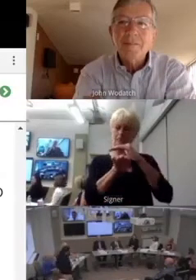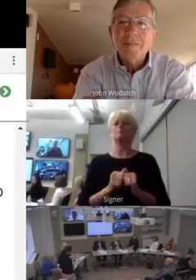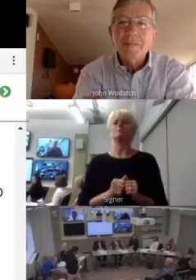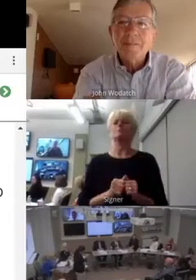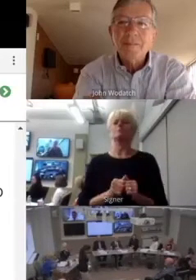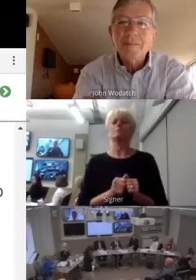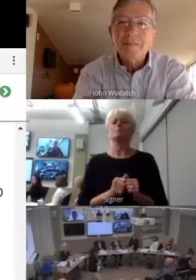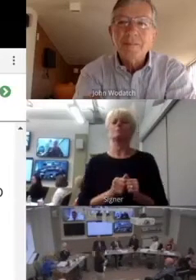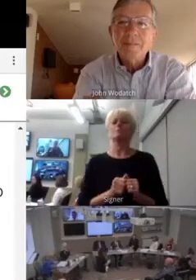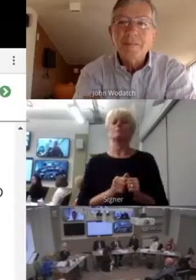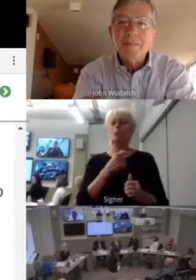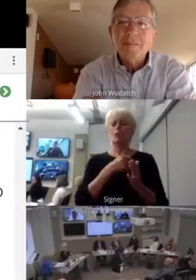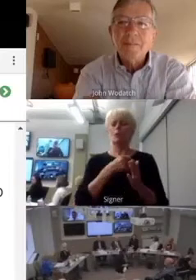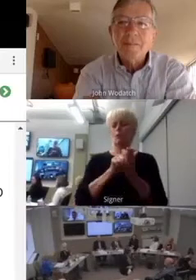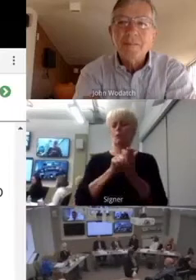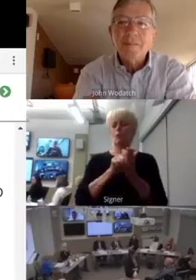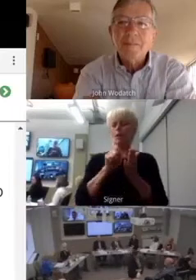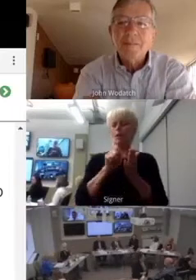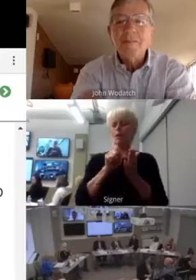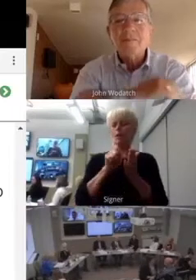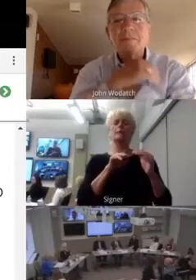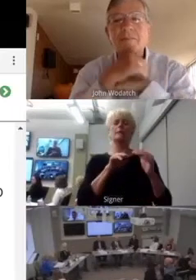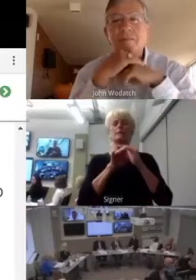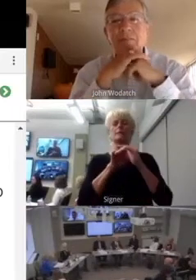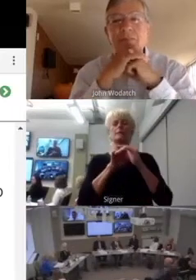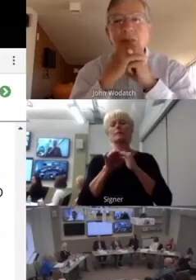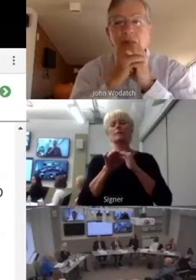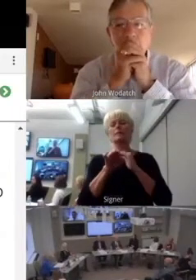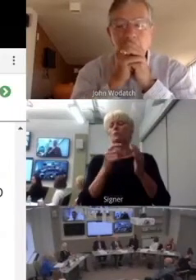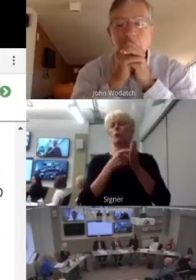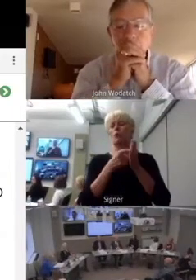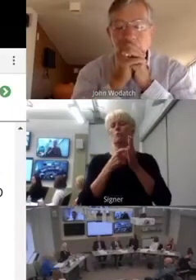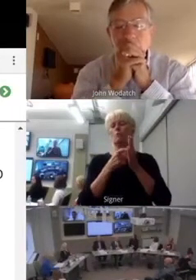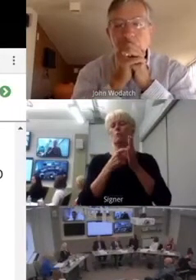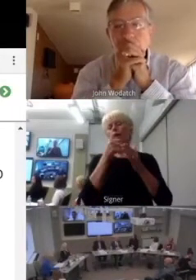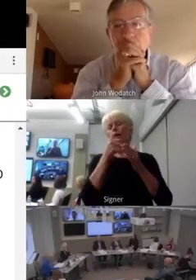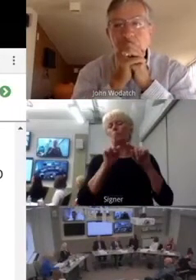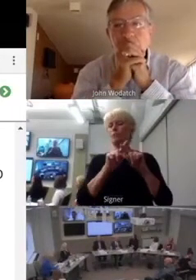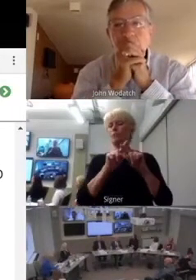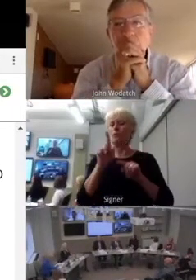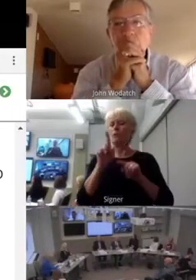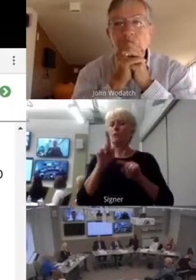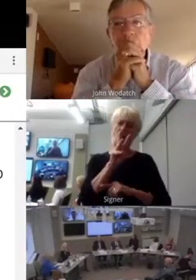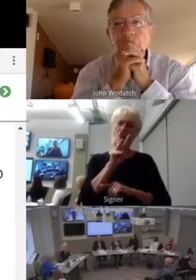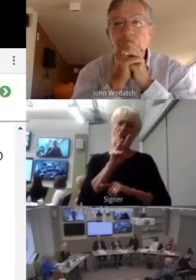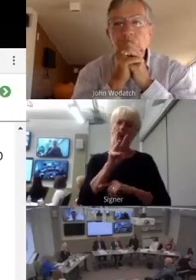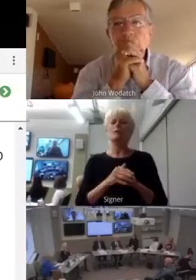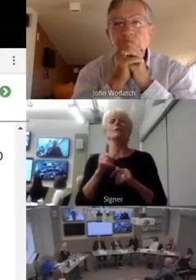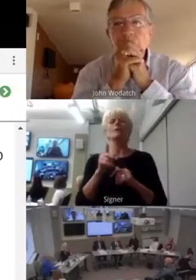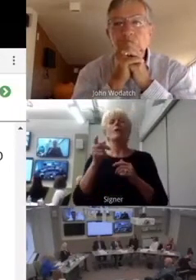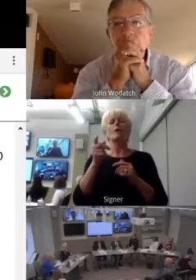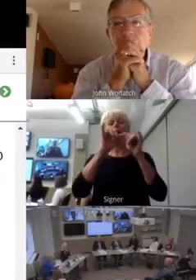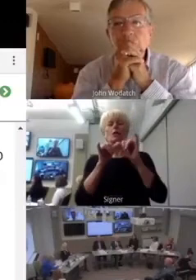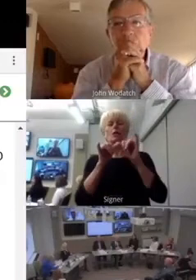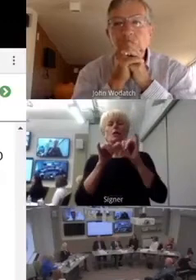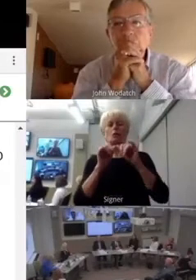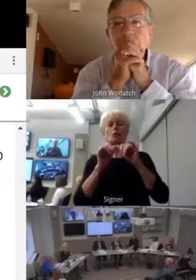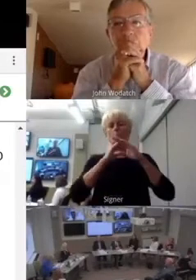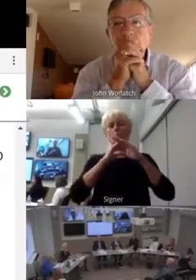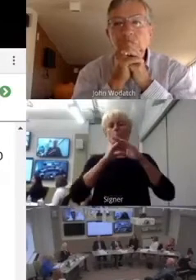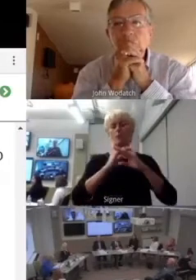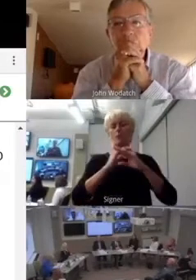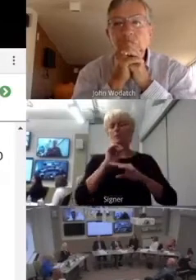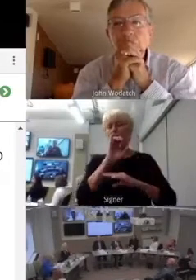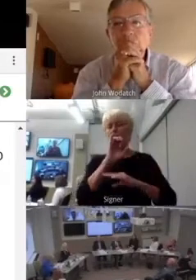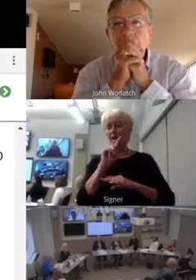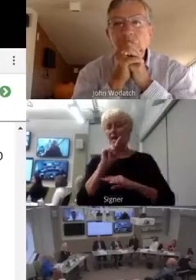under several laws, the oldest being the Architectural Barriers Act that applies to federal buildings, under the Americans with